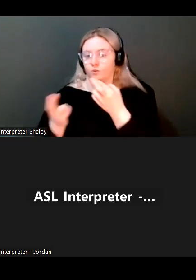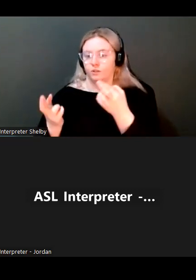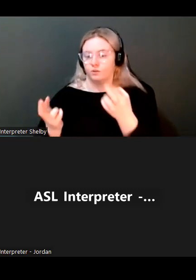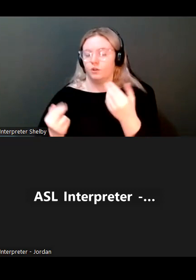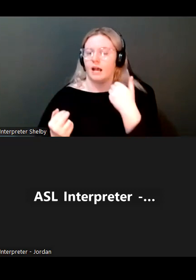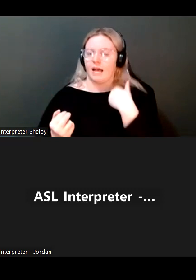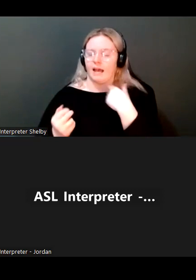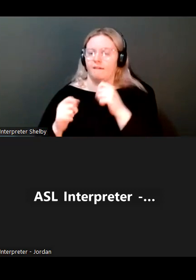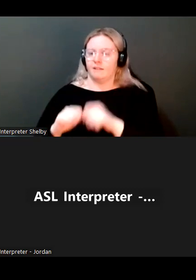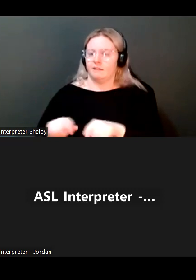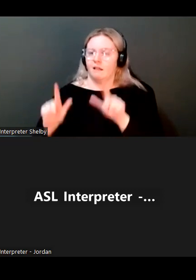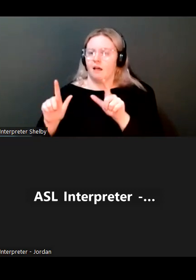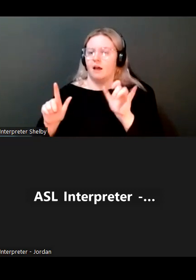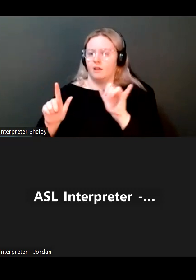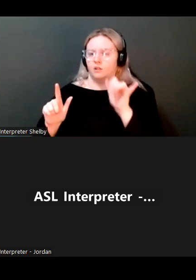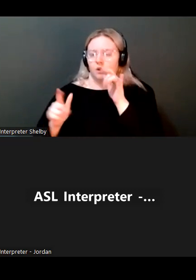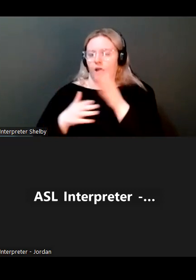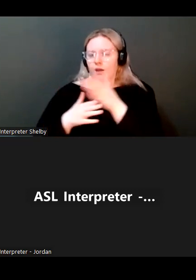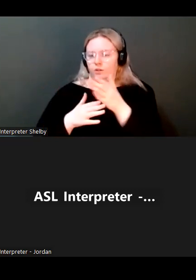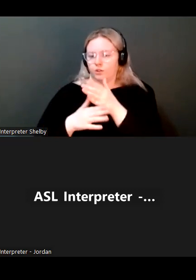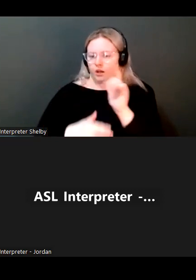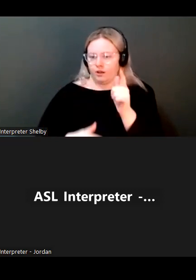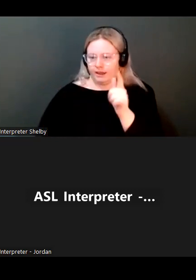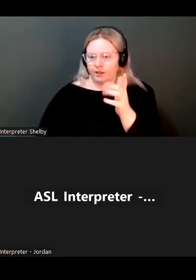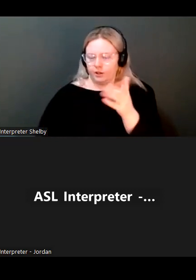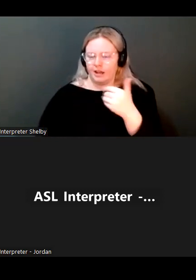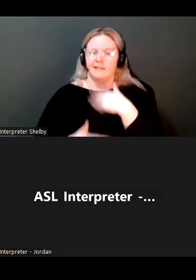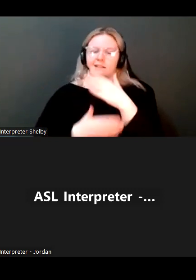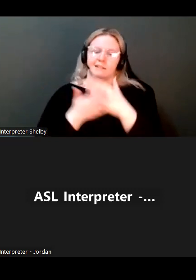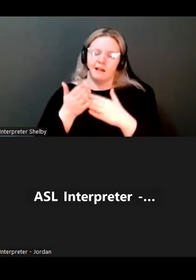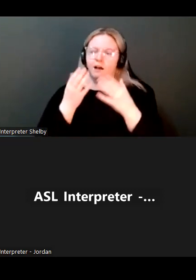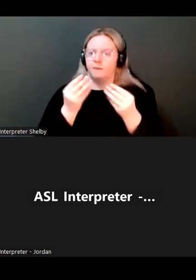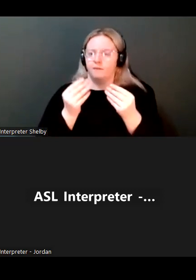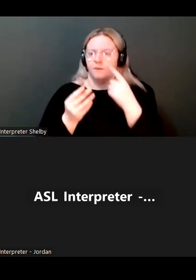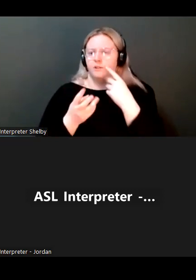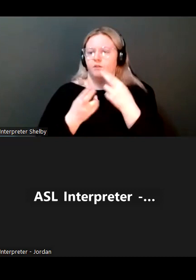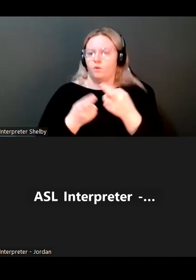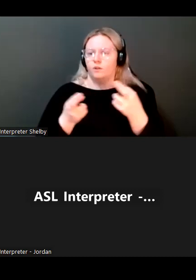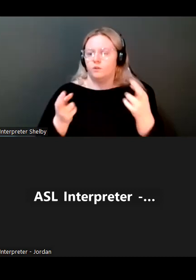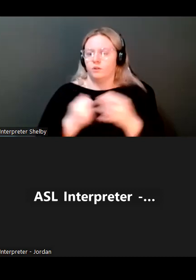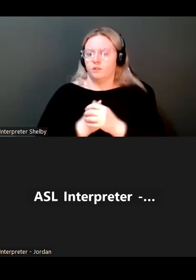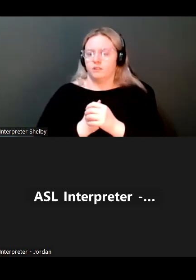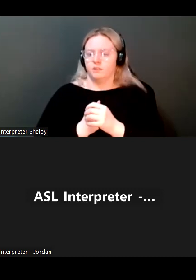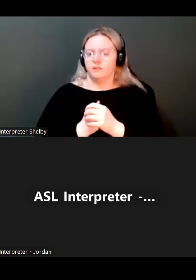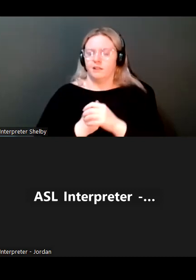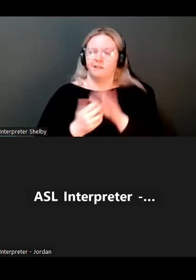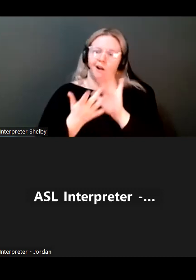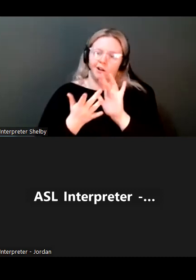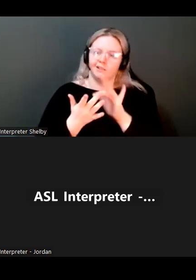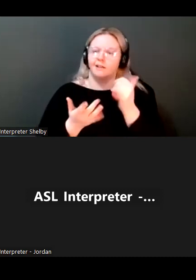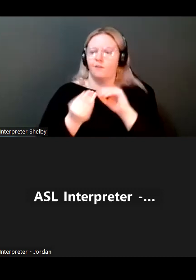slide too that I will certainly share later on. It just has some of the information there for resources, contact numbers for